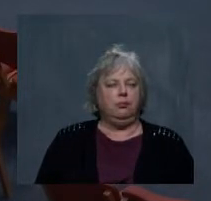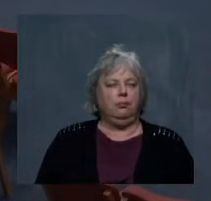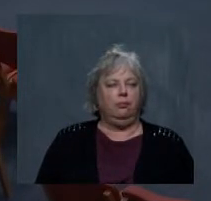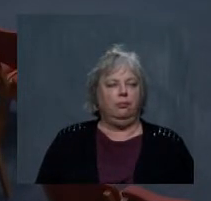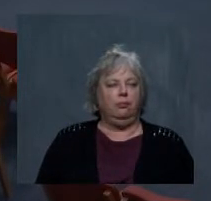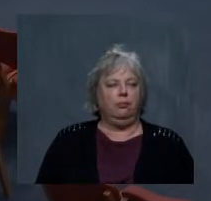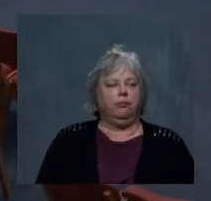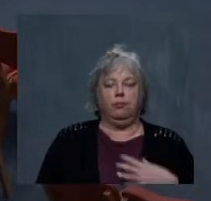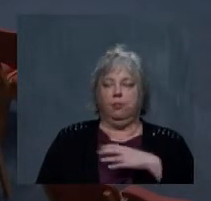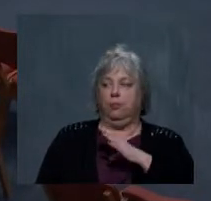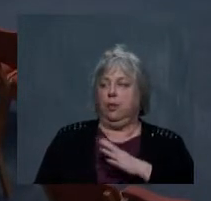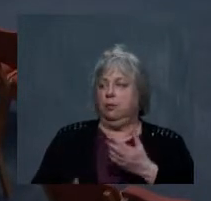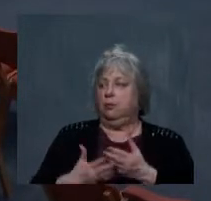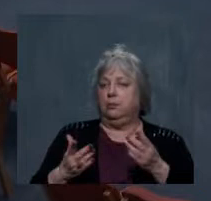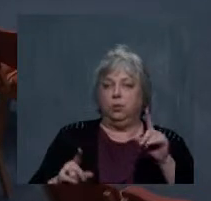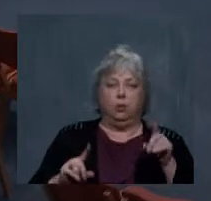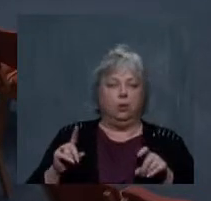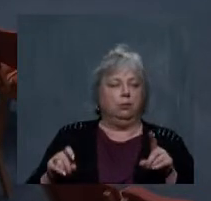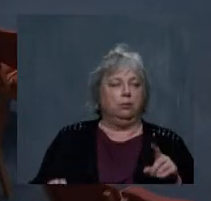Other commissioners,